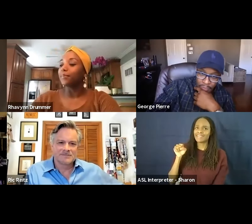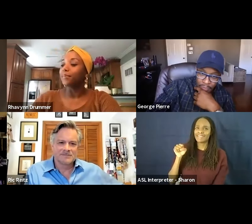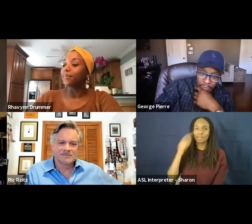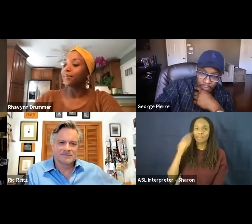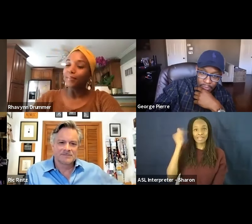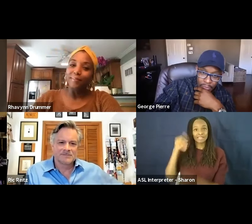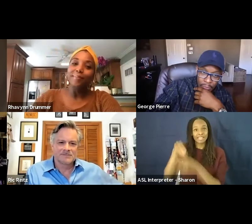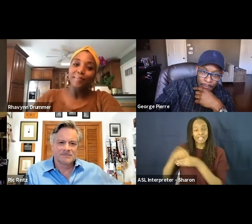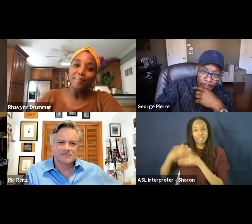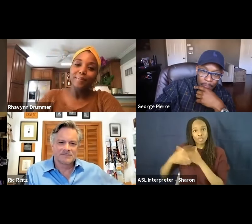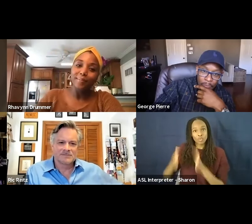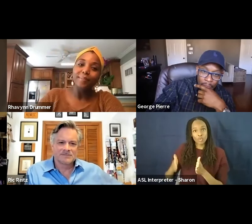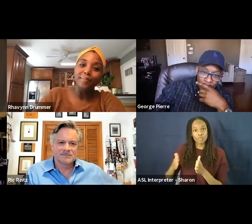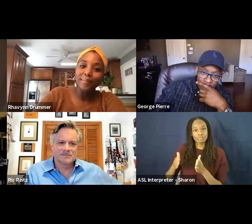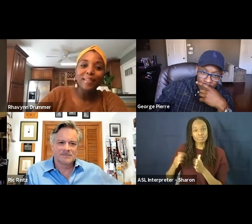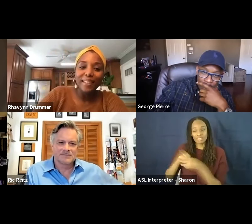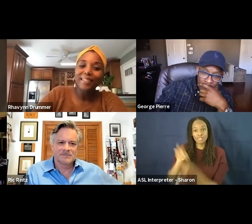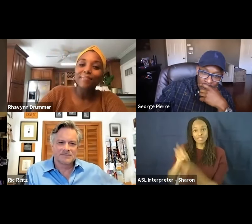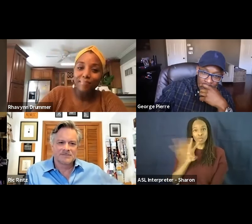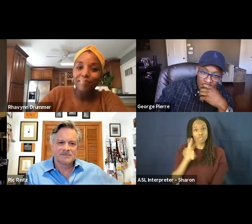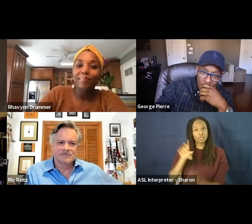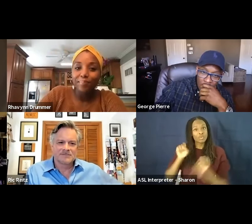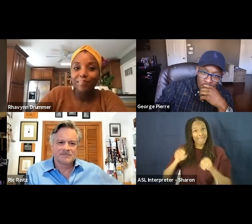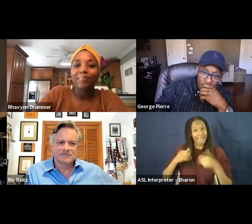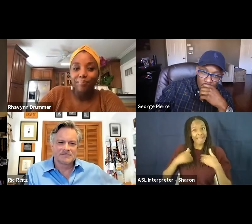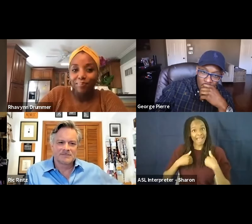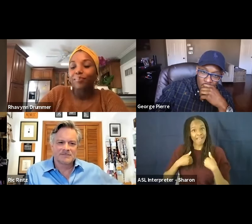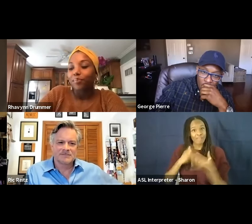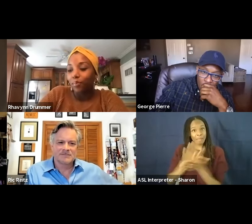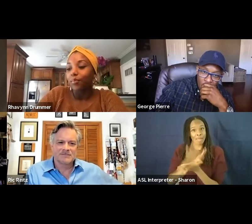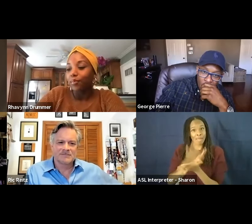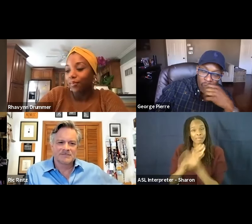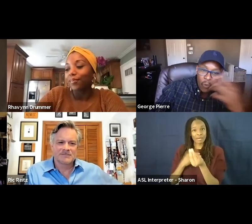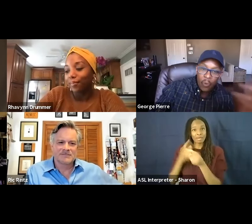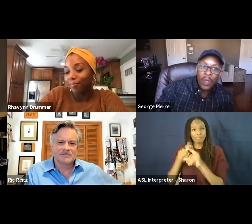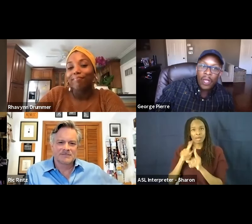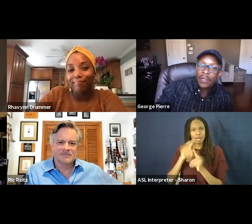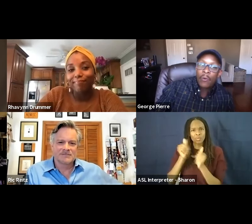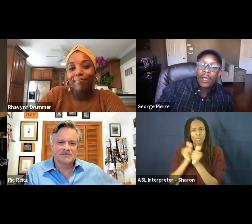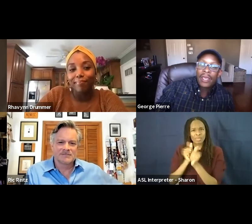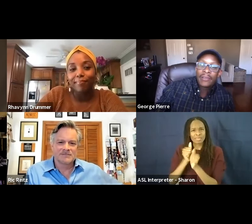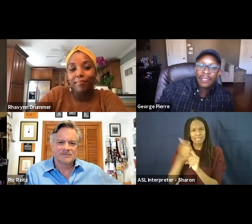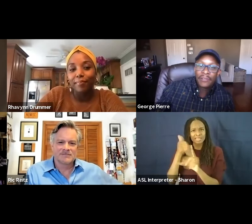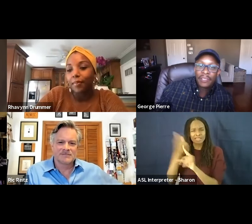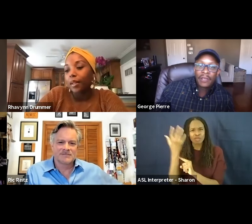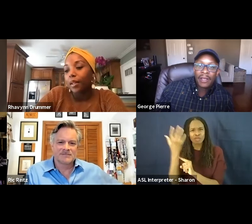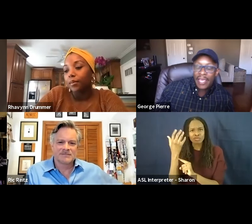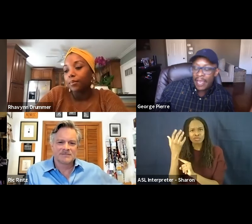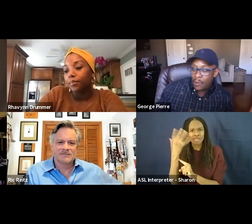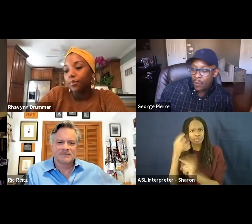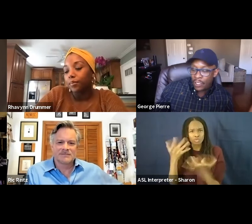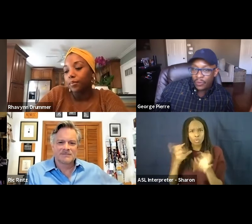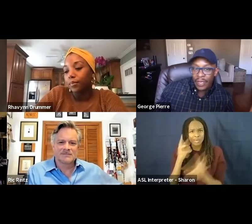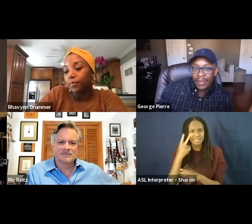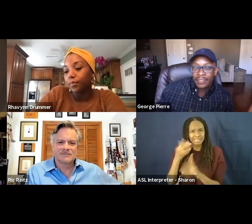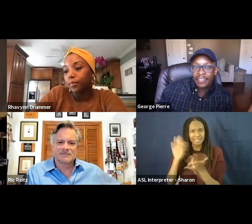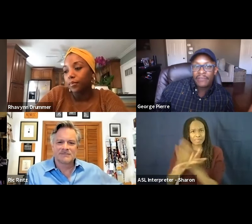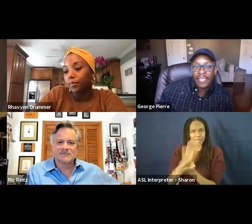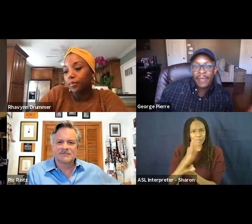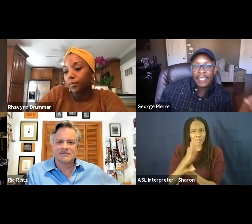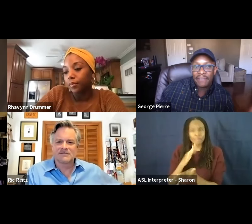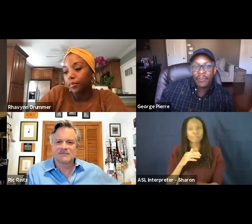you're encouraged to have paper in your hand. But when you do a self-tape, we don't want to see that, right? We want to see. Well, here's the deal. Again, you want to treat